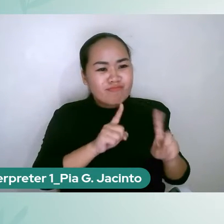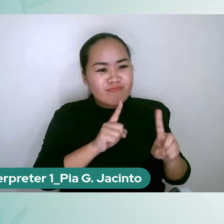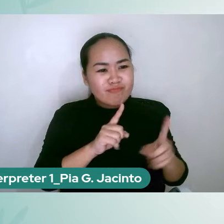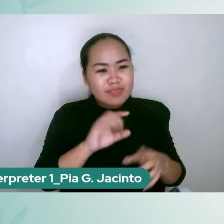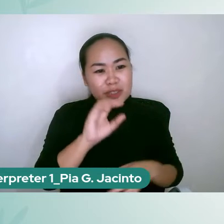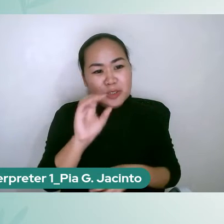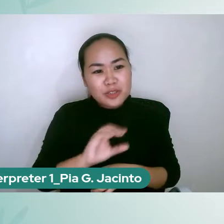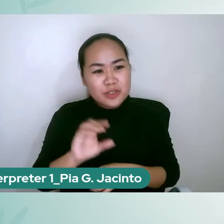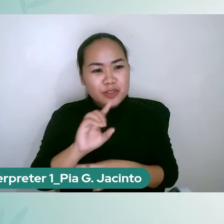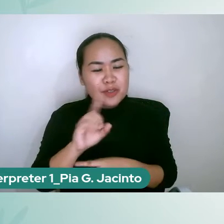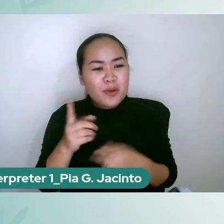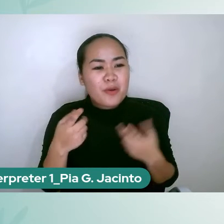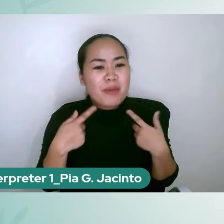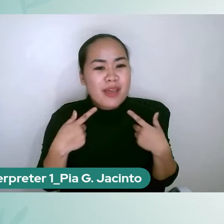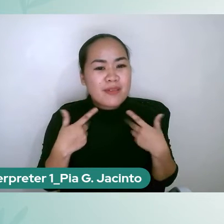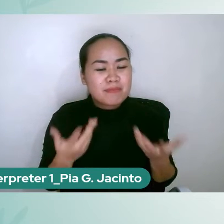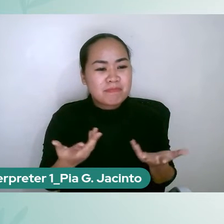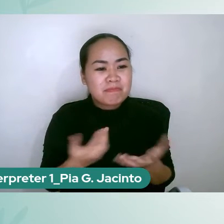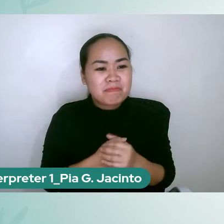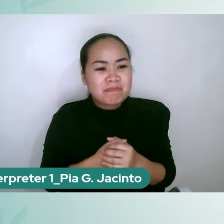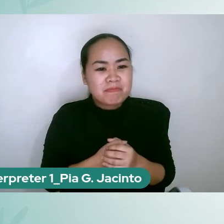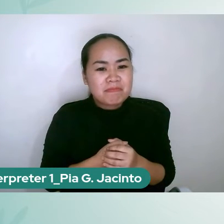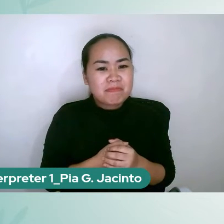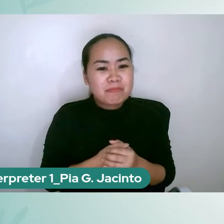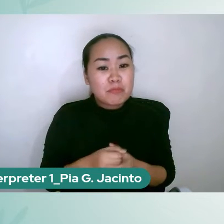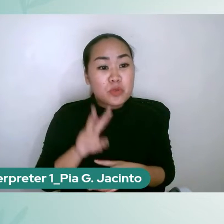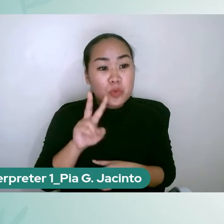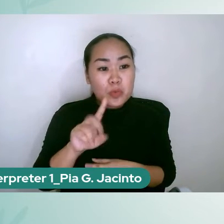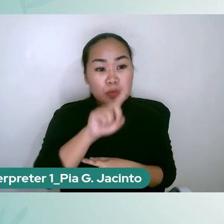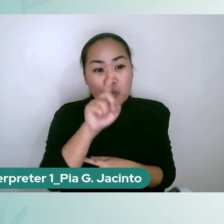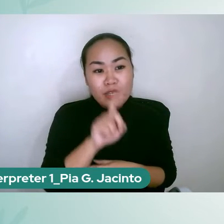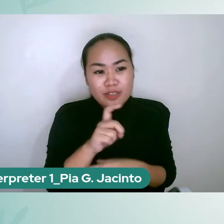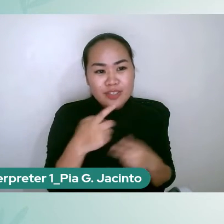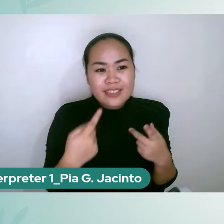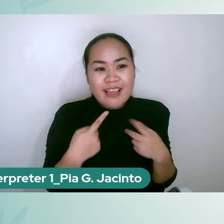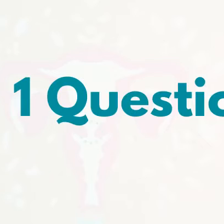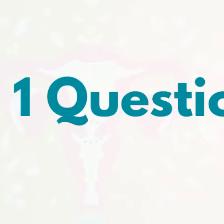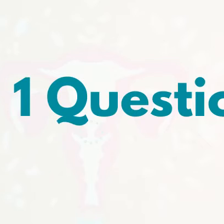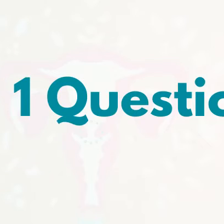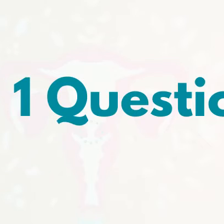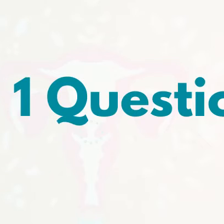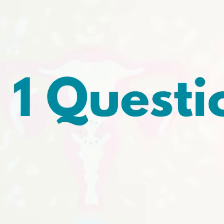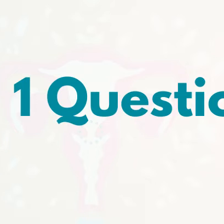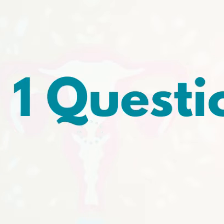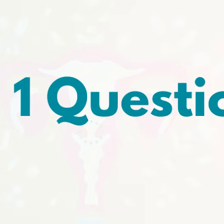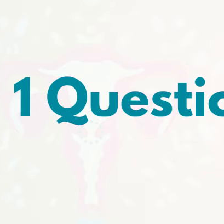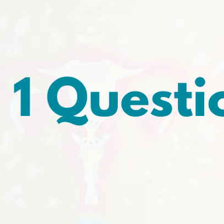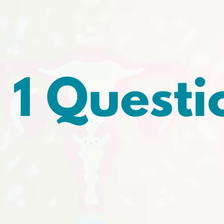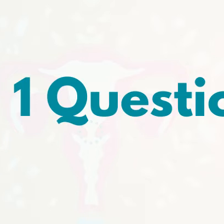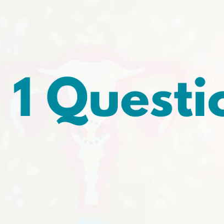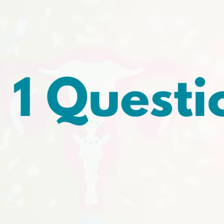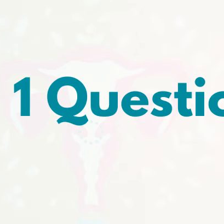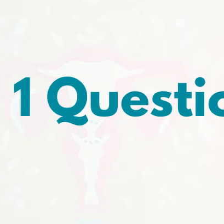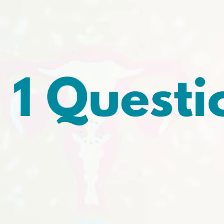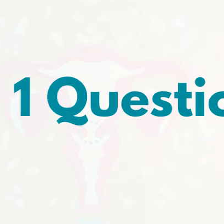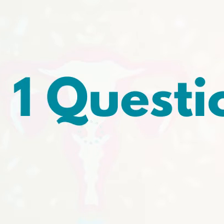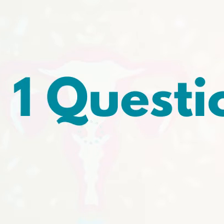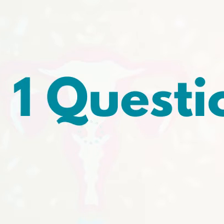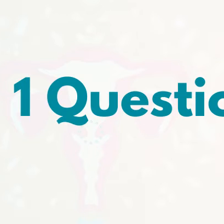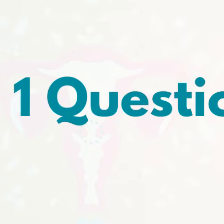go. We have 2 questions. The first question is, so type in your comment on Zoom and on